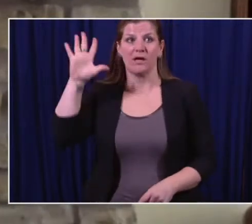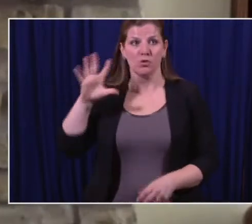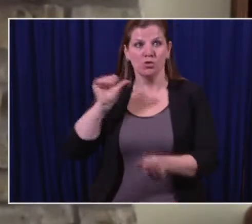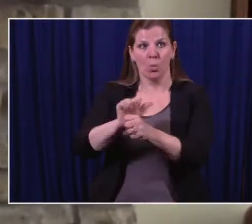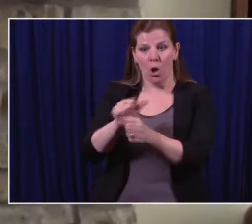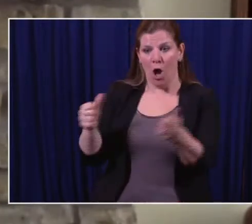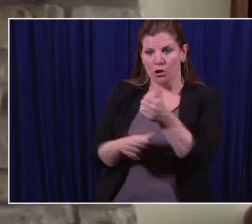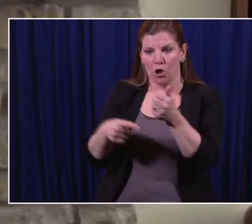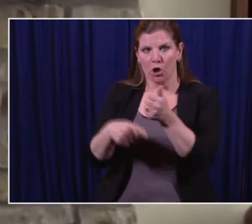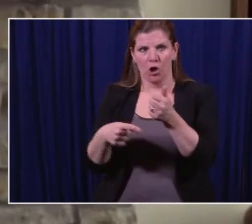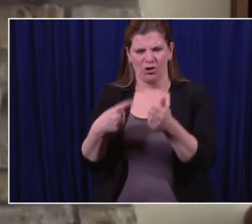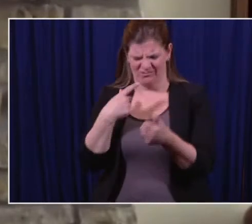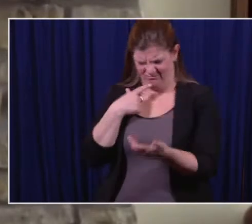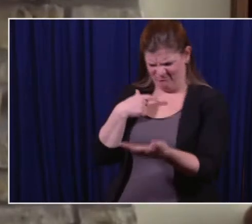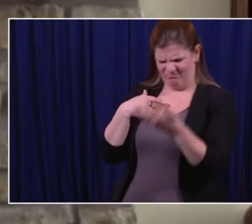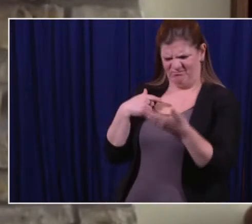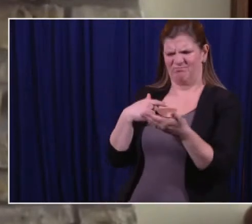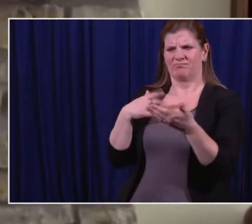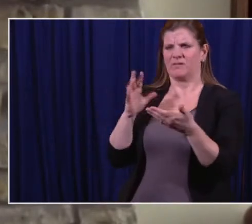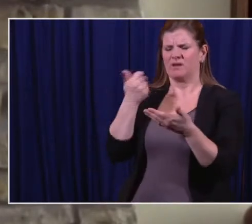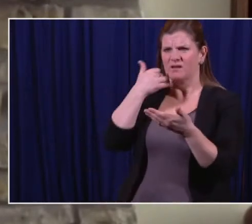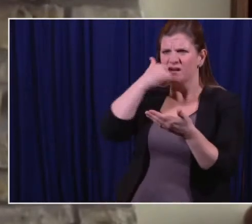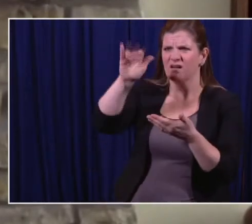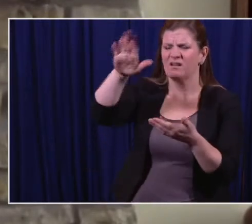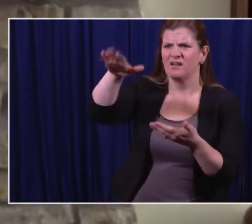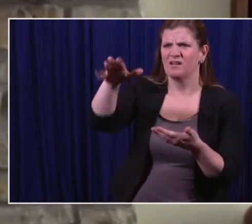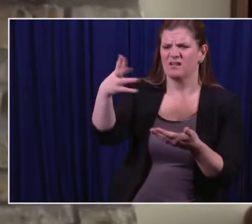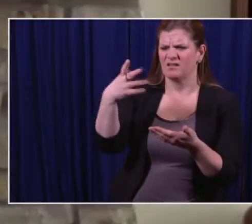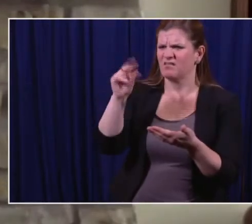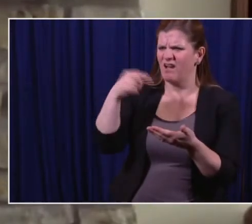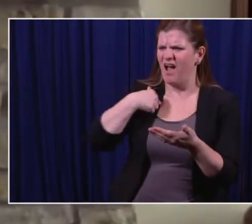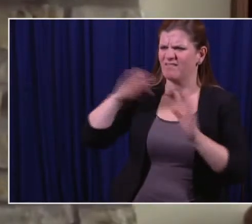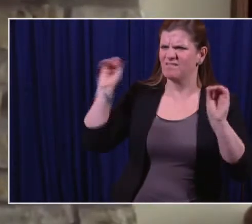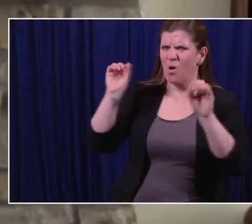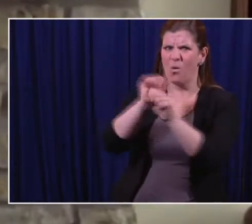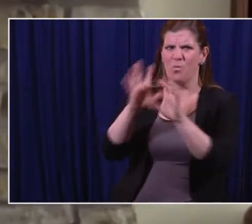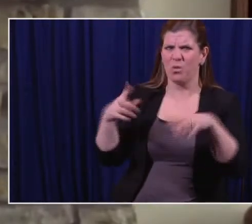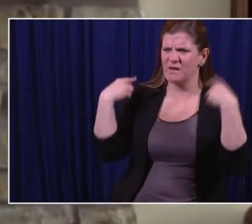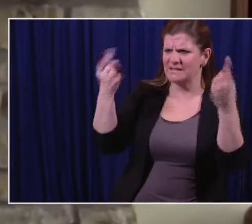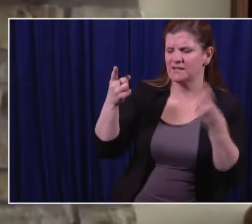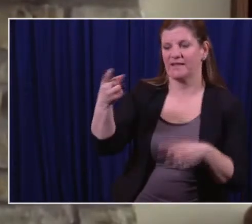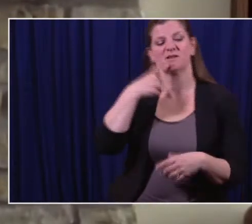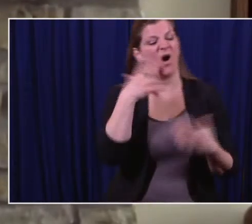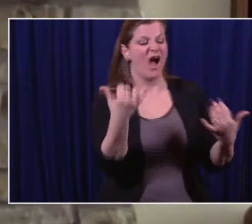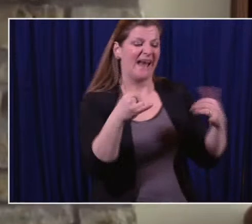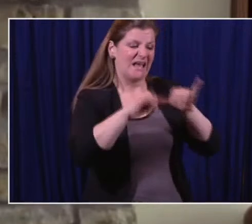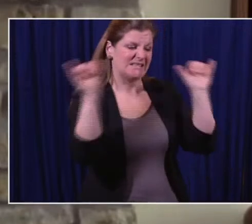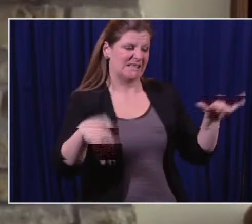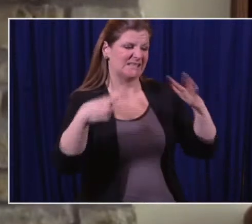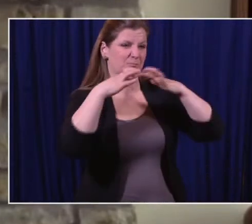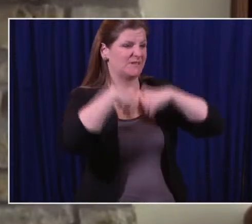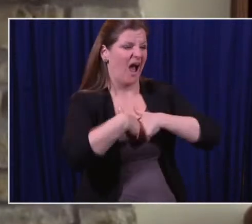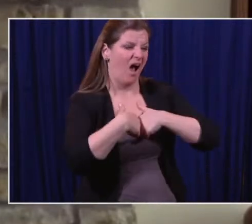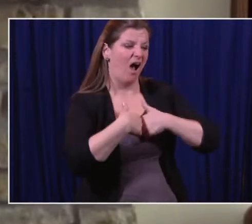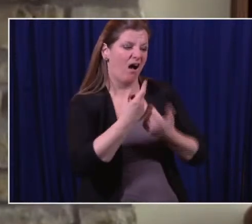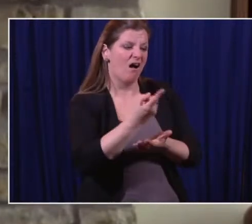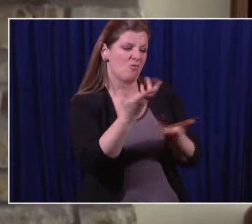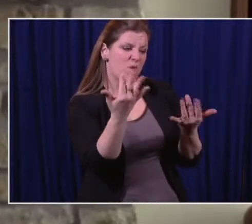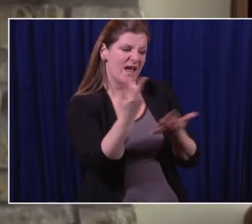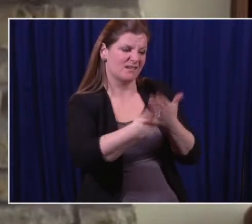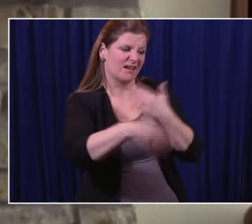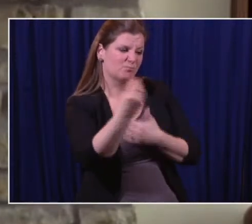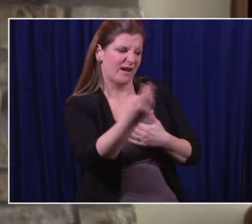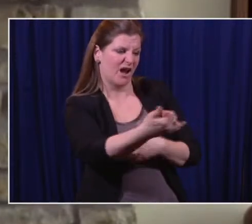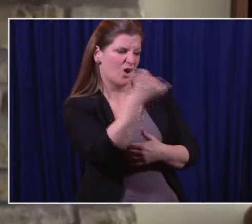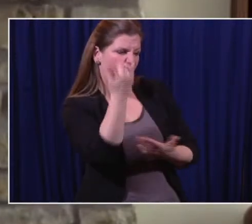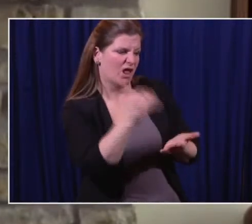report this, she was told that the system is down and that she should call back next Monday. Why is the system down, and what are people like